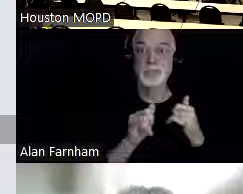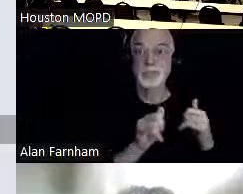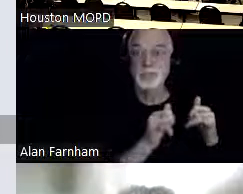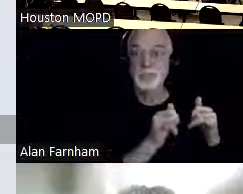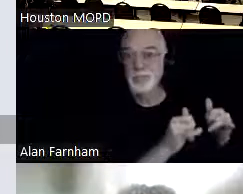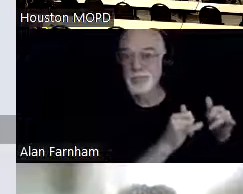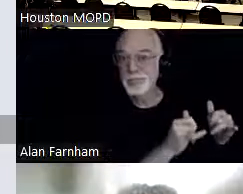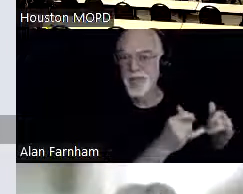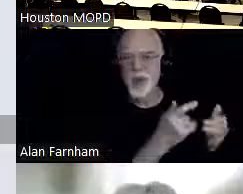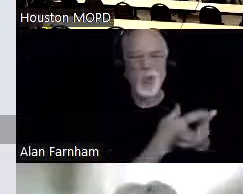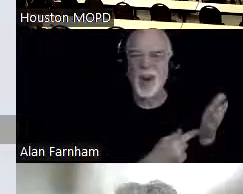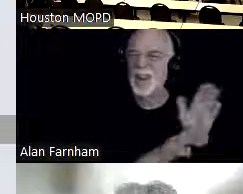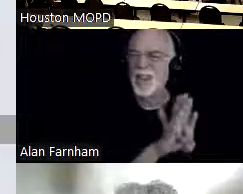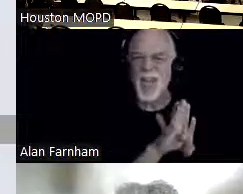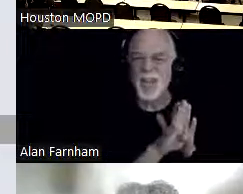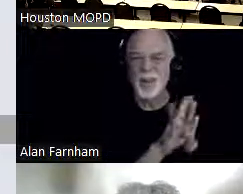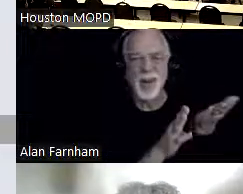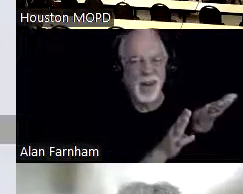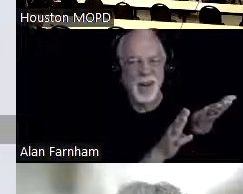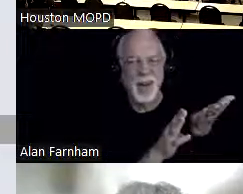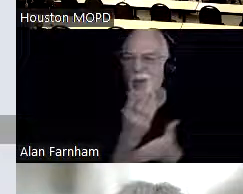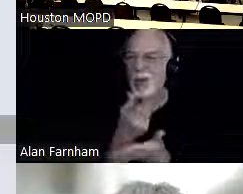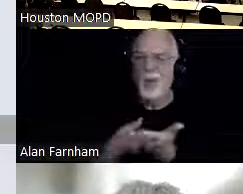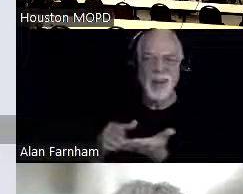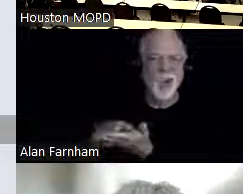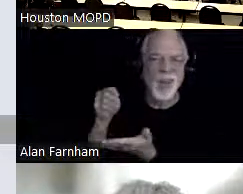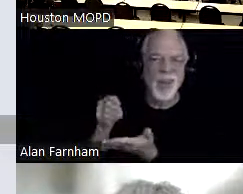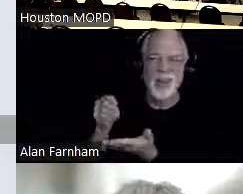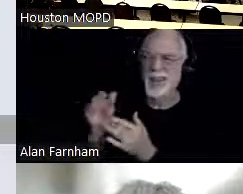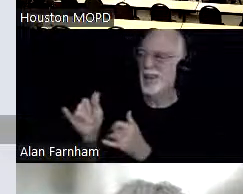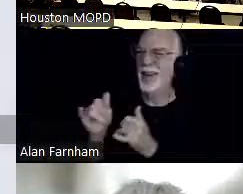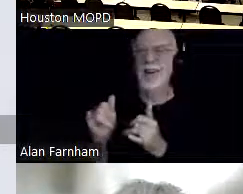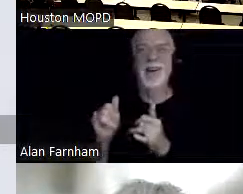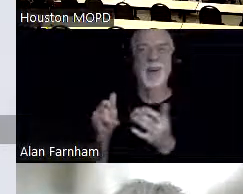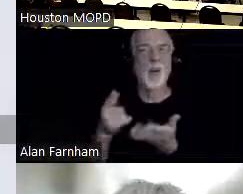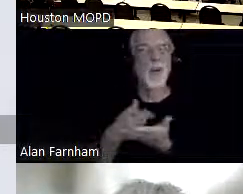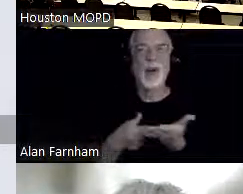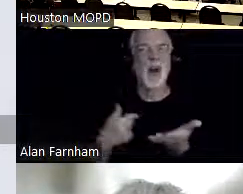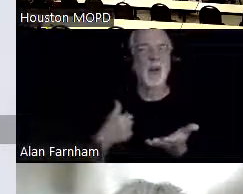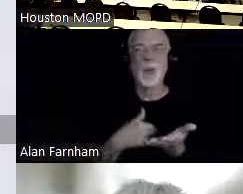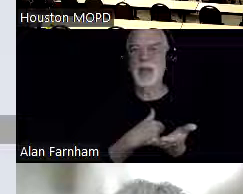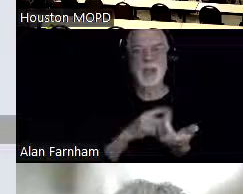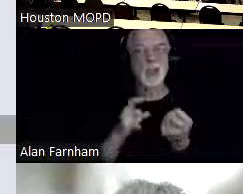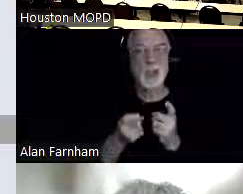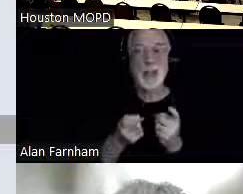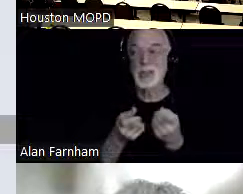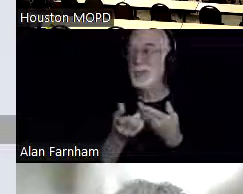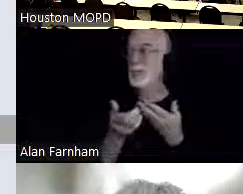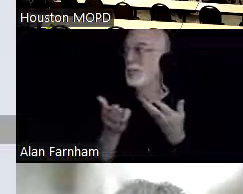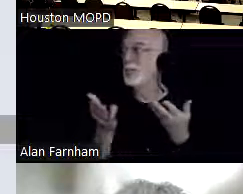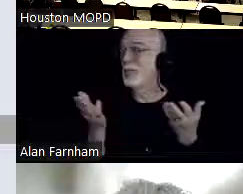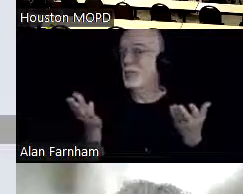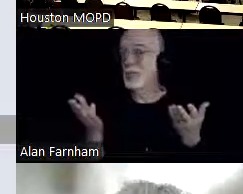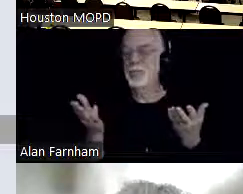we develop? What did we learn? What are we changing? That's our